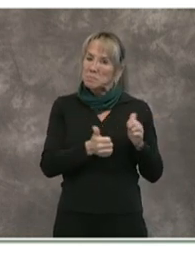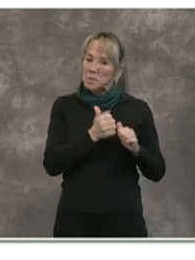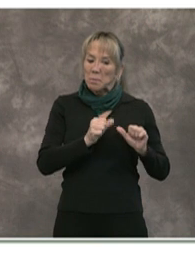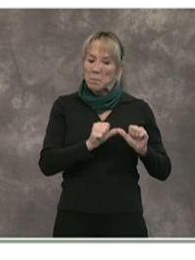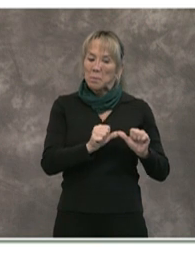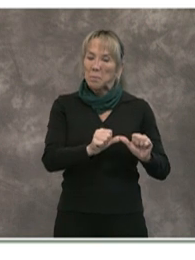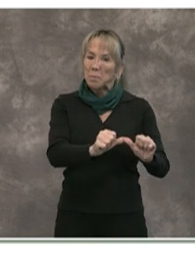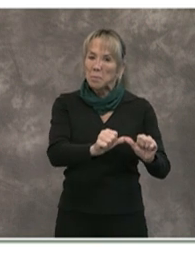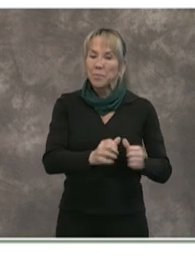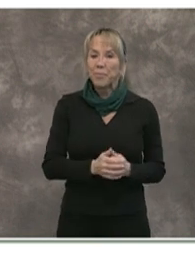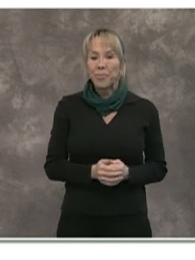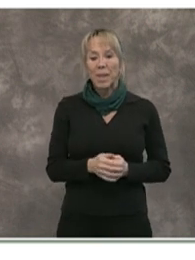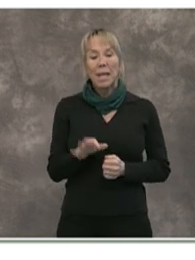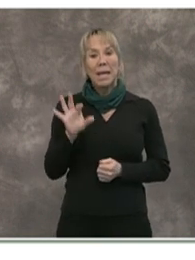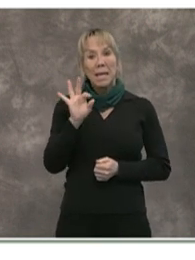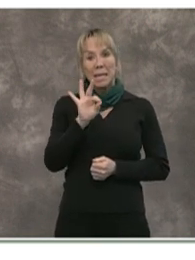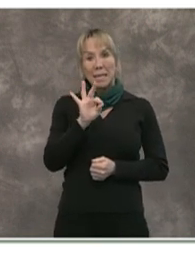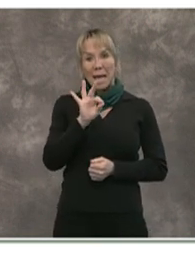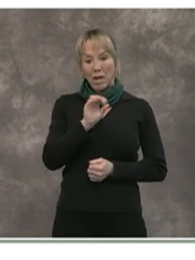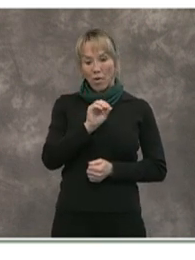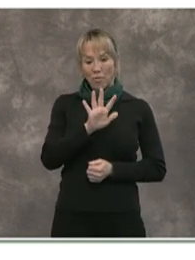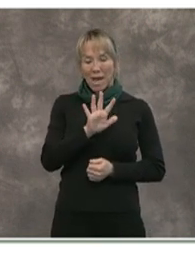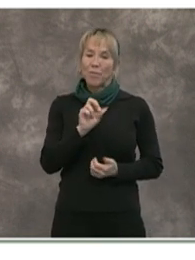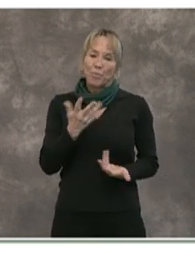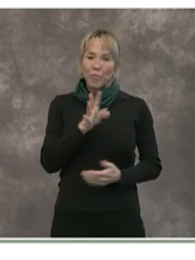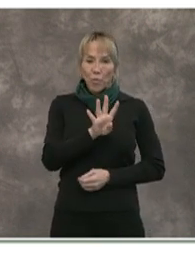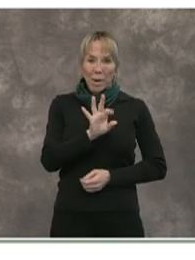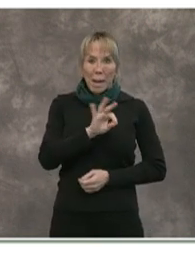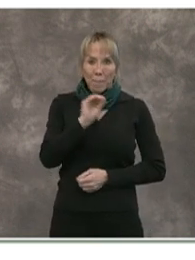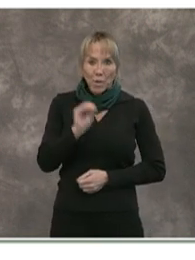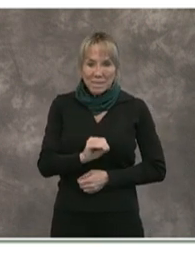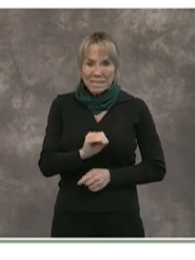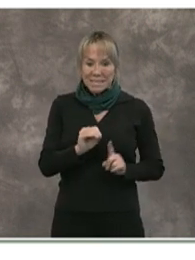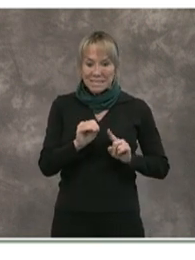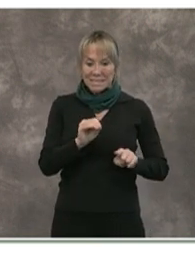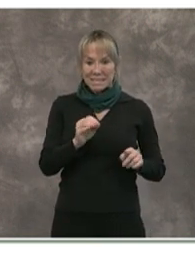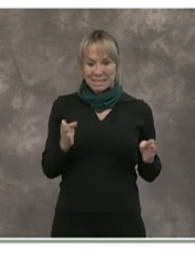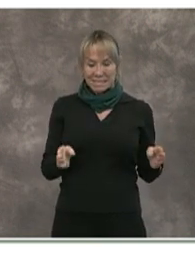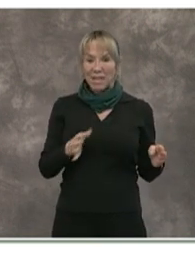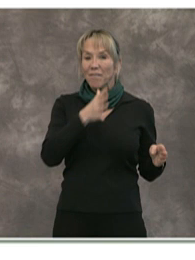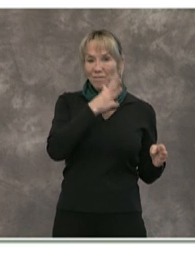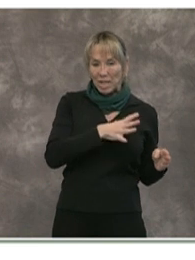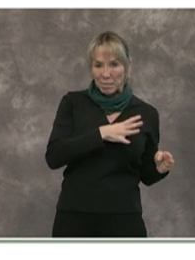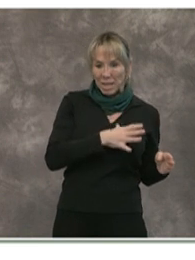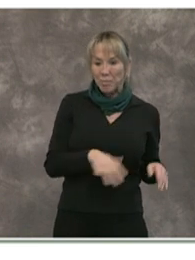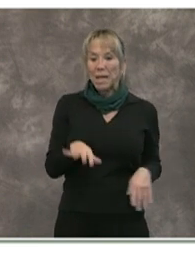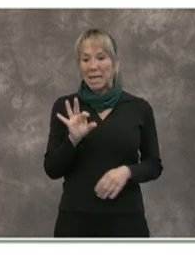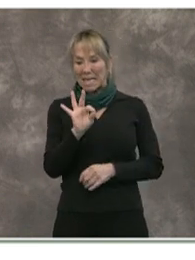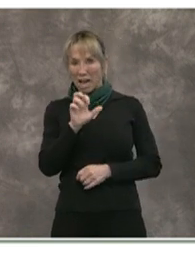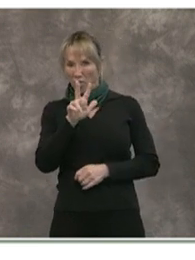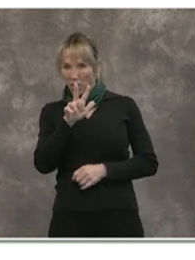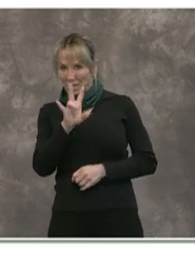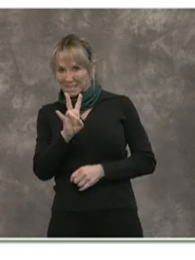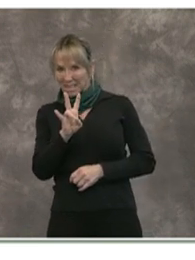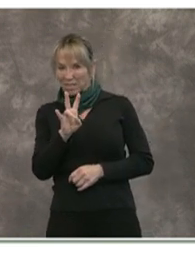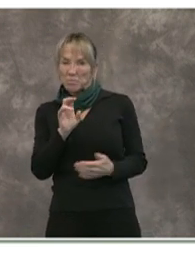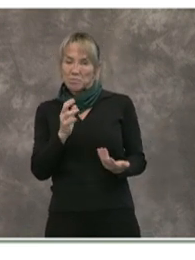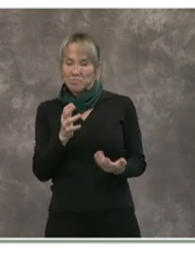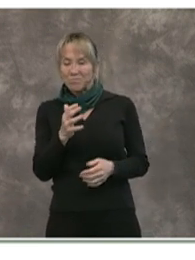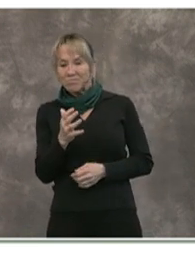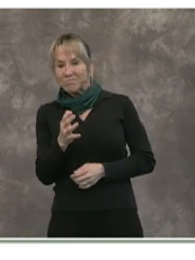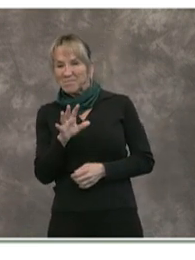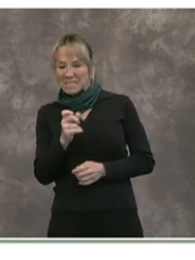constant. 905, or 49%, of our cases are female, 937, or just